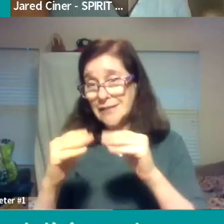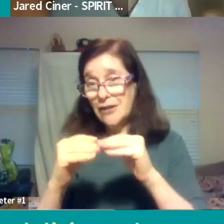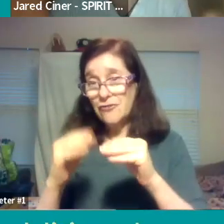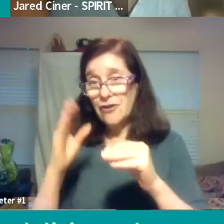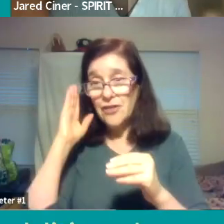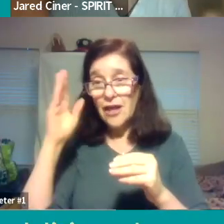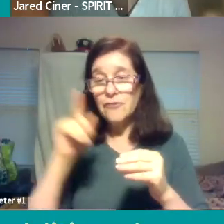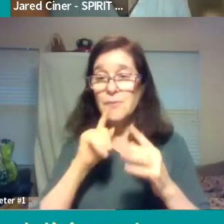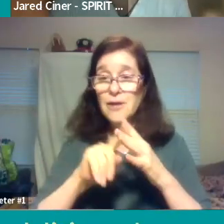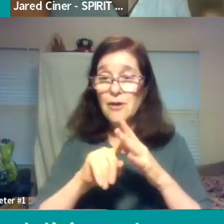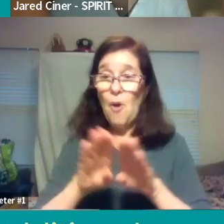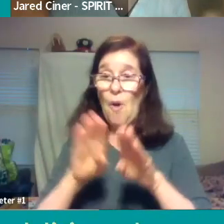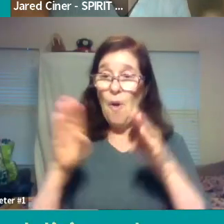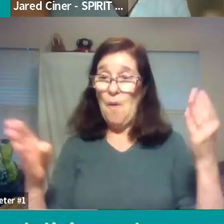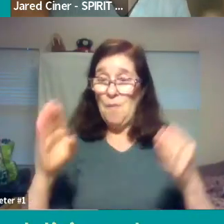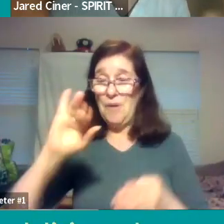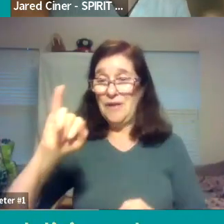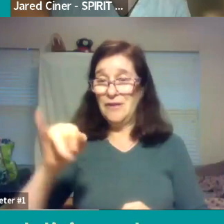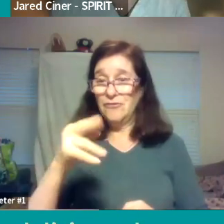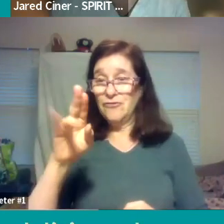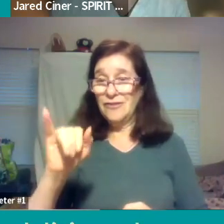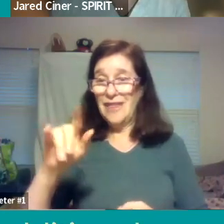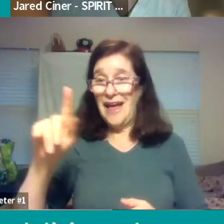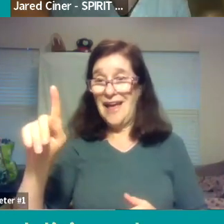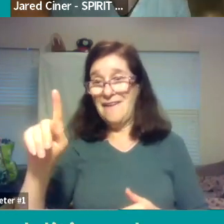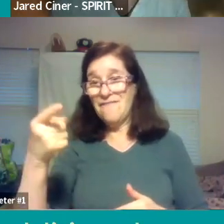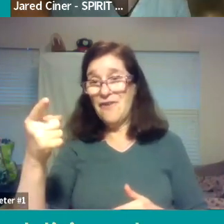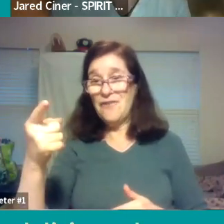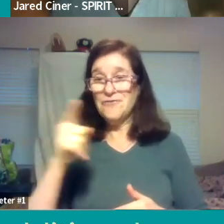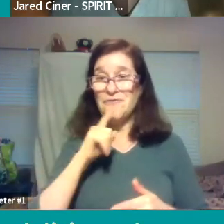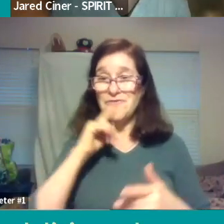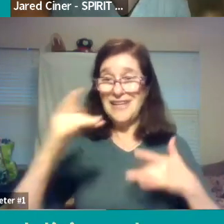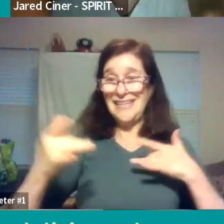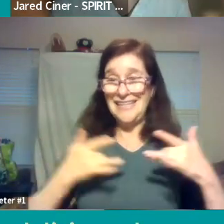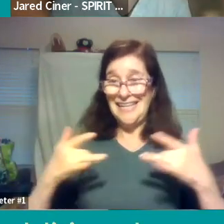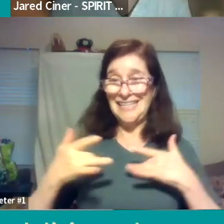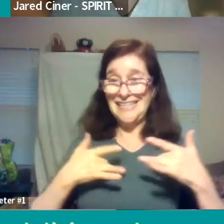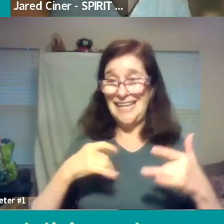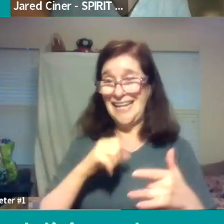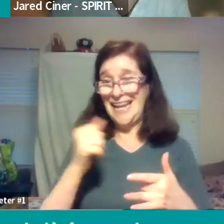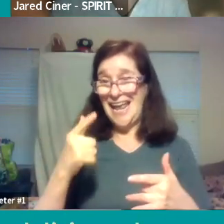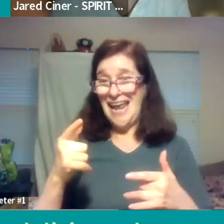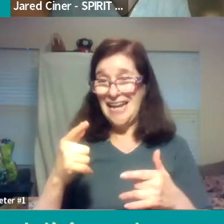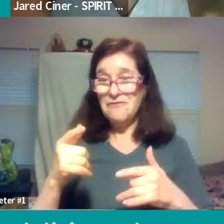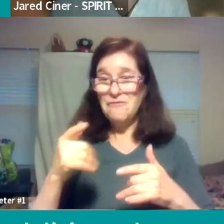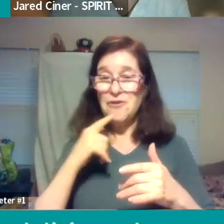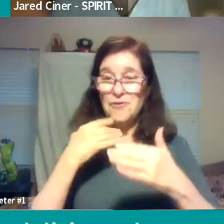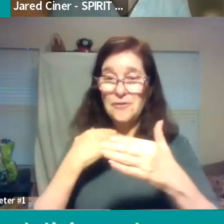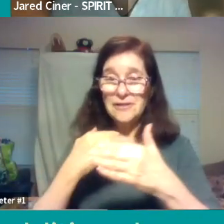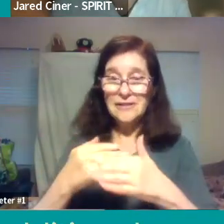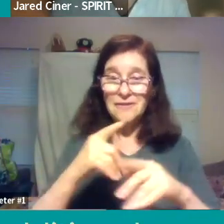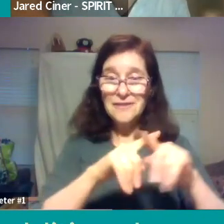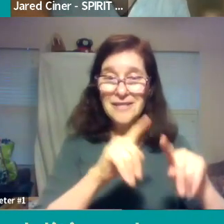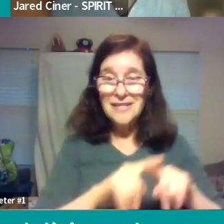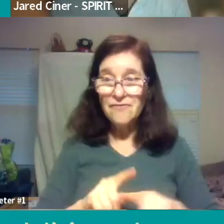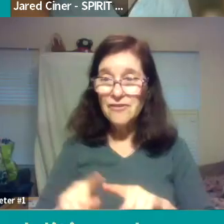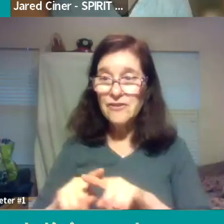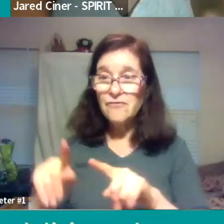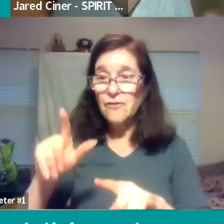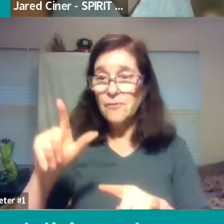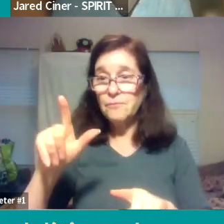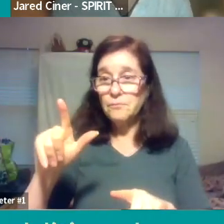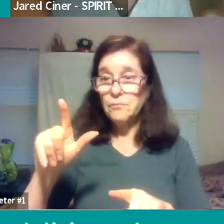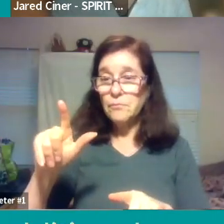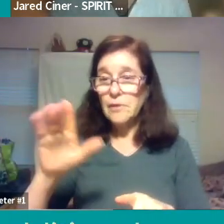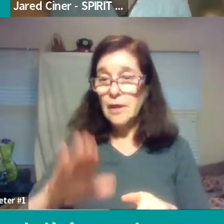launching July 1st, right in the summer. We're really excited for anybody who is local to any of these different locations, particularly